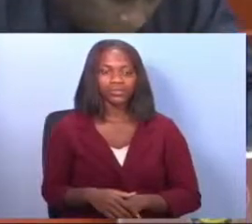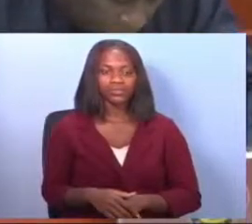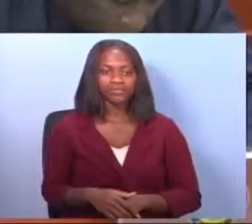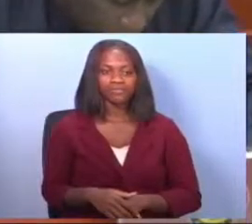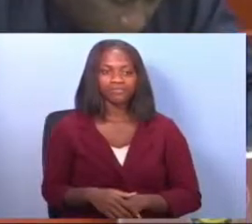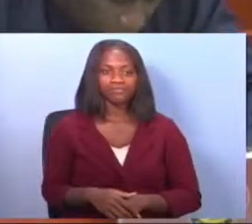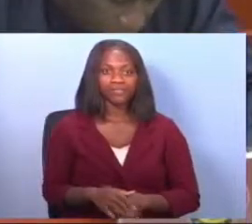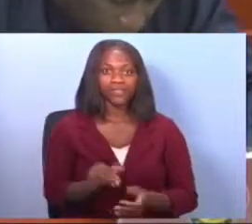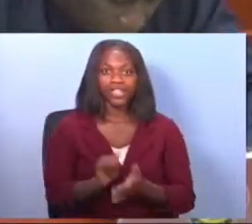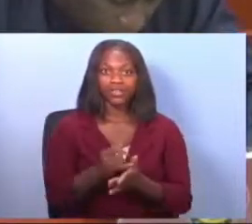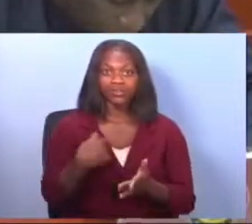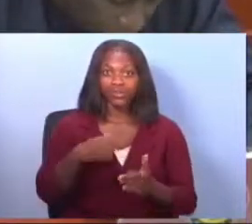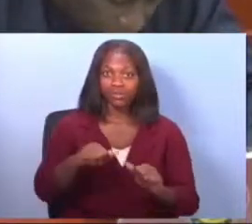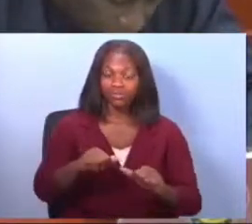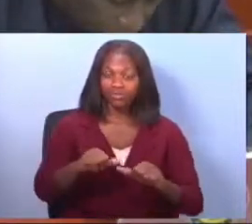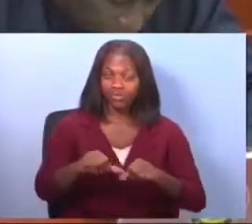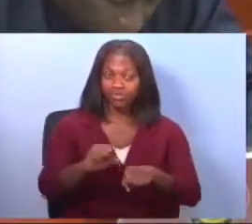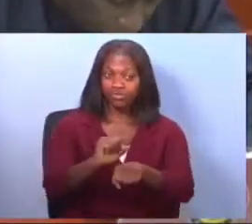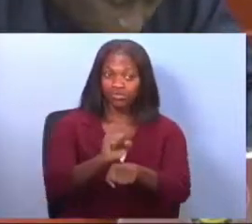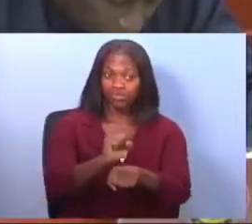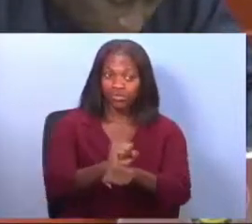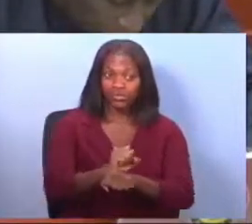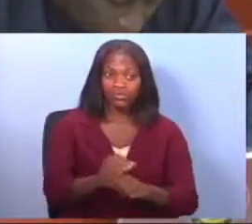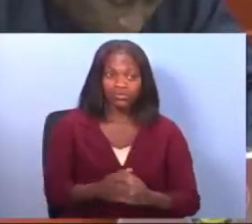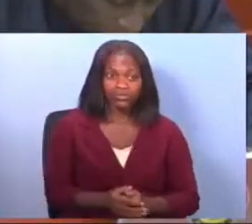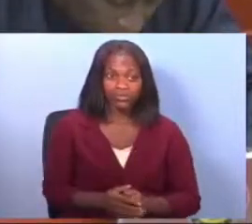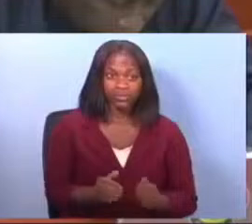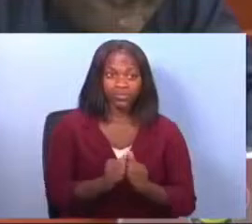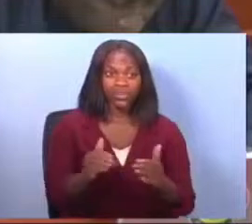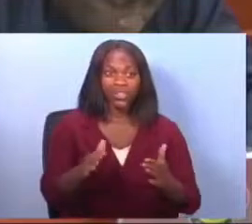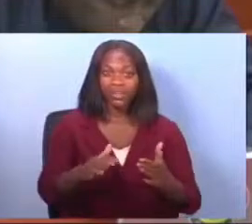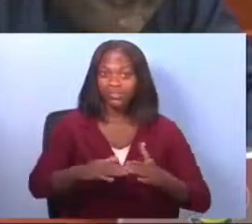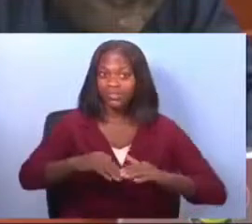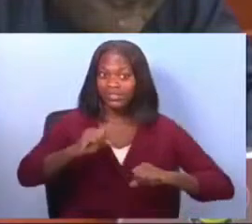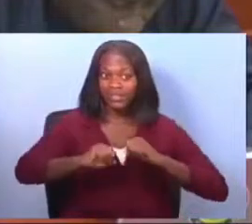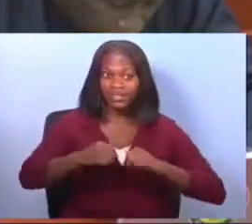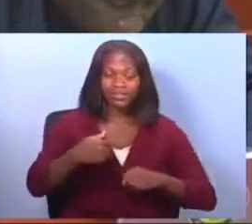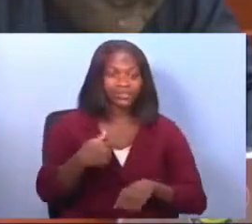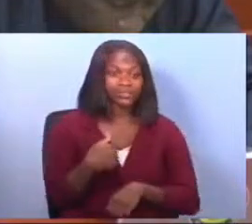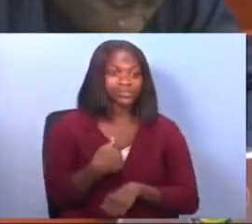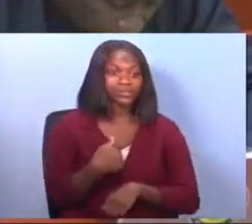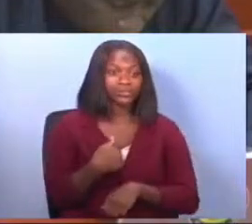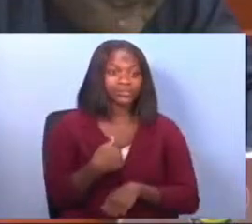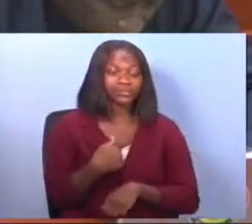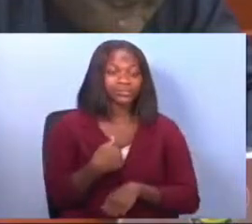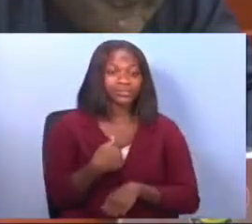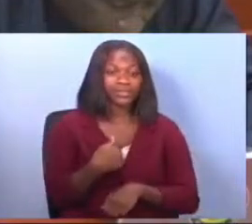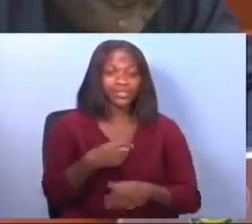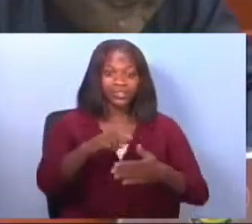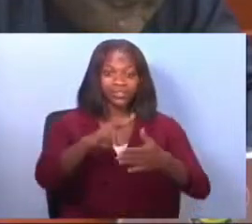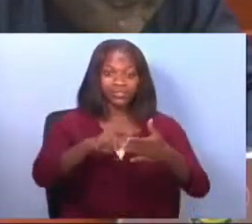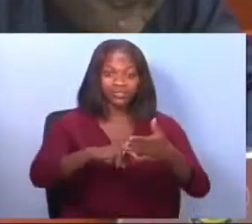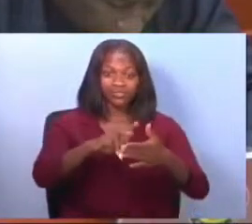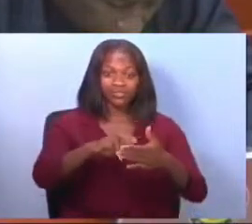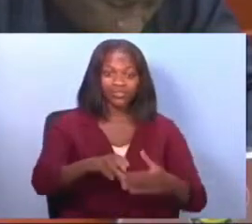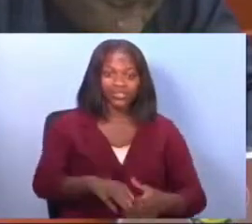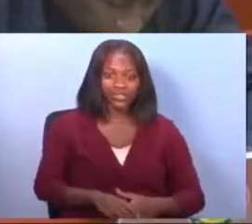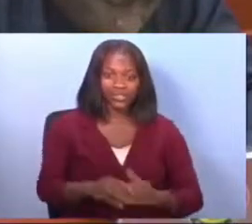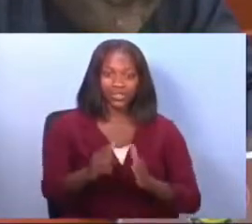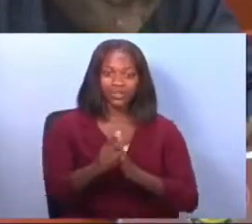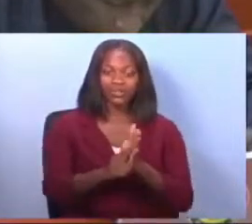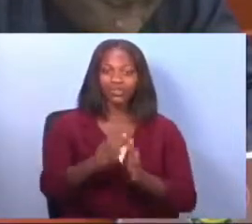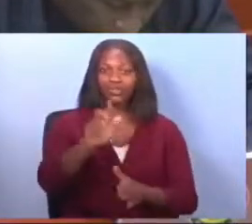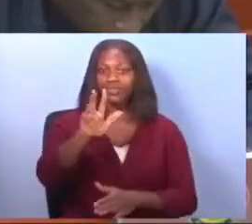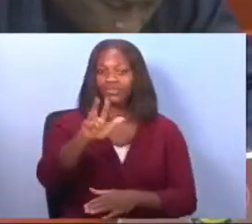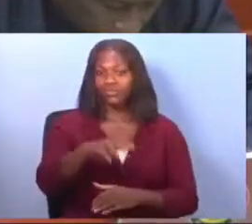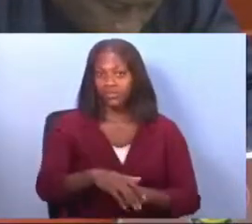we make progress there. Mr. Speaker, for the avoidance of doubt, I would read Order 3, and